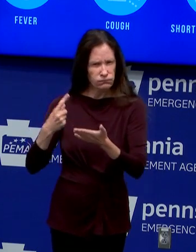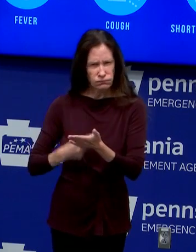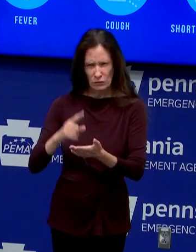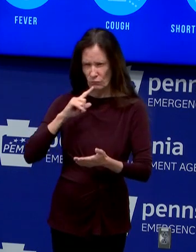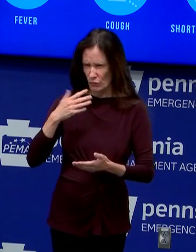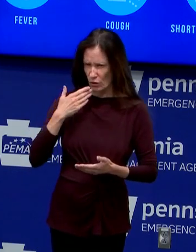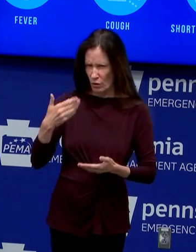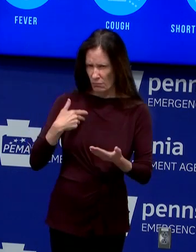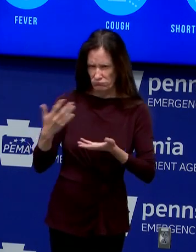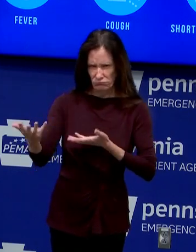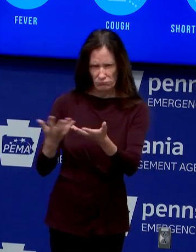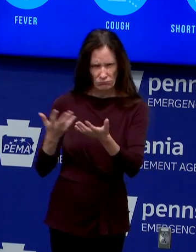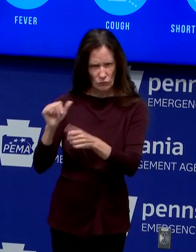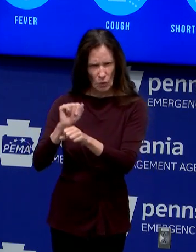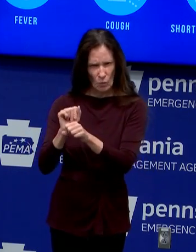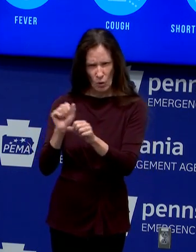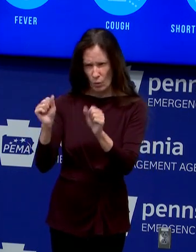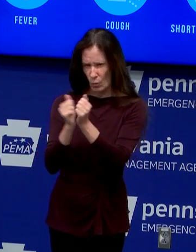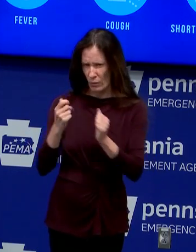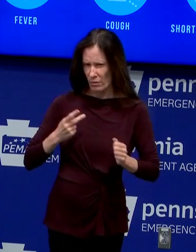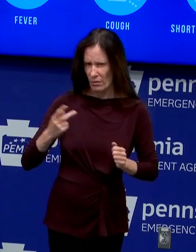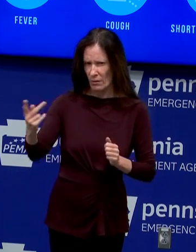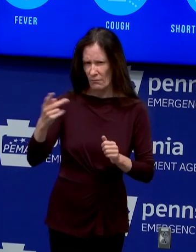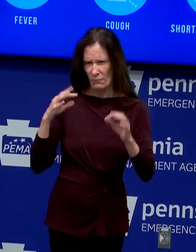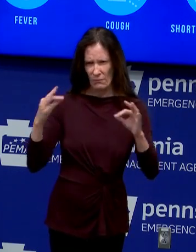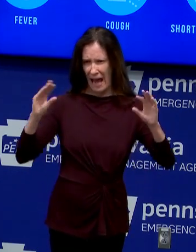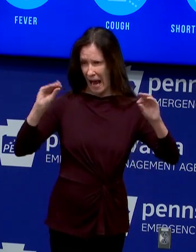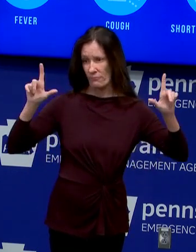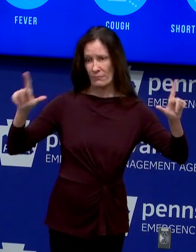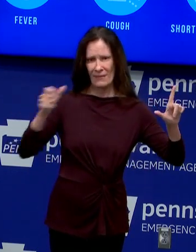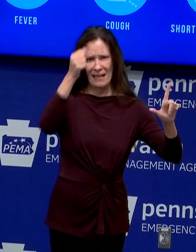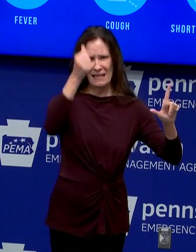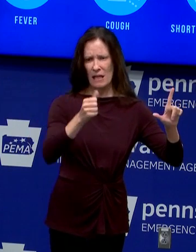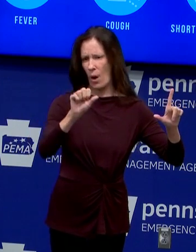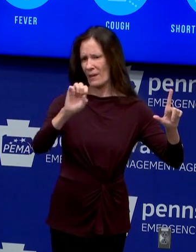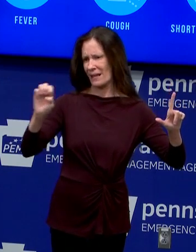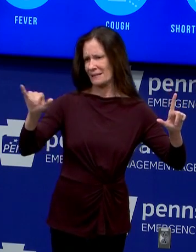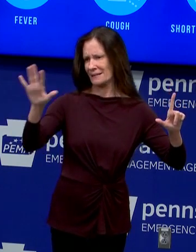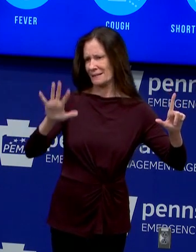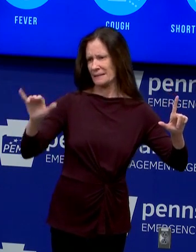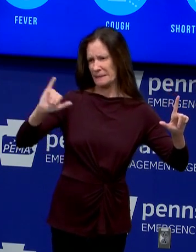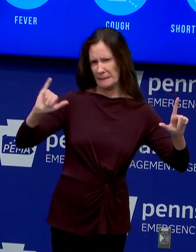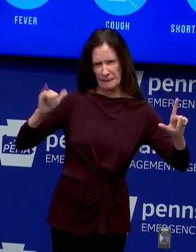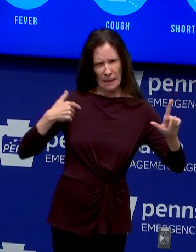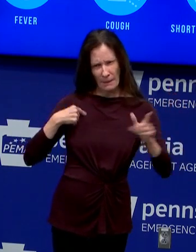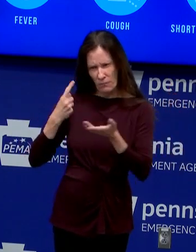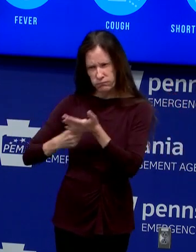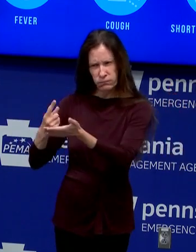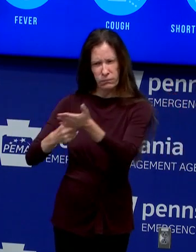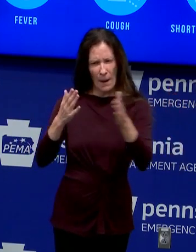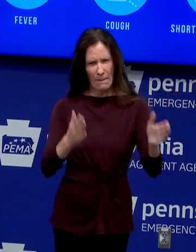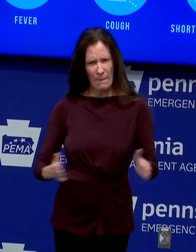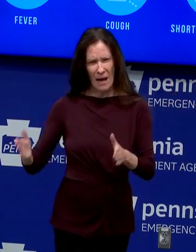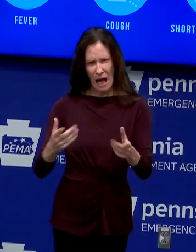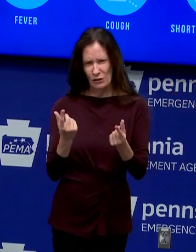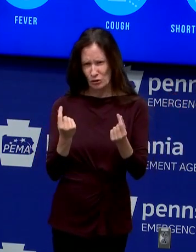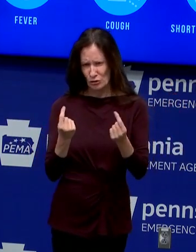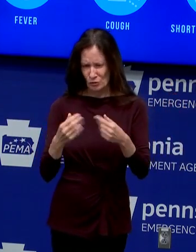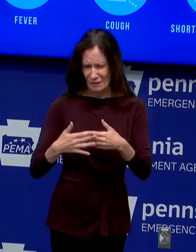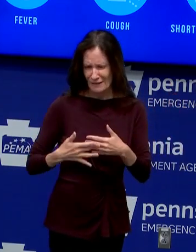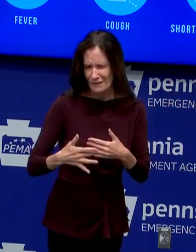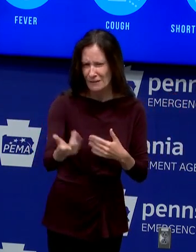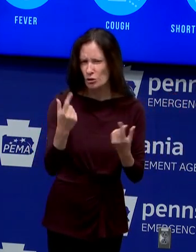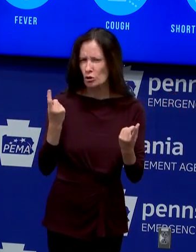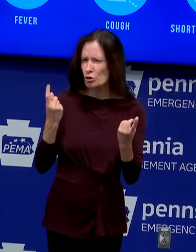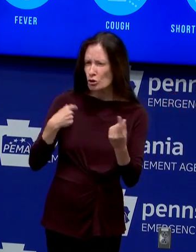as all the other counties in the southeast on a plan for what metrics we would be using and how we'd be looking at